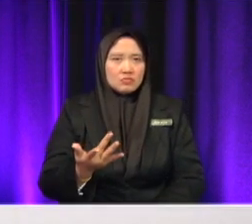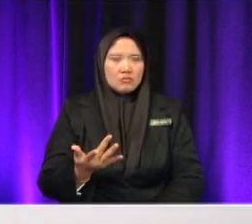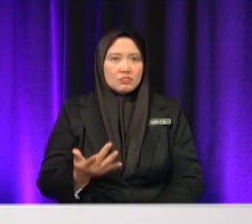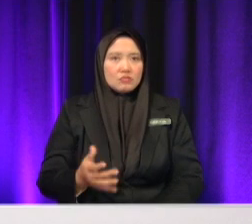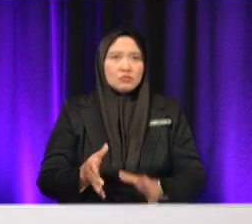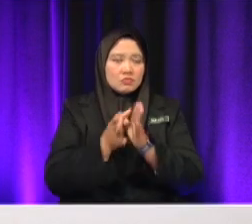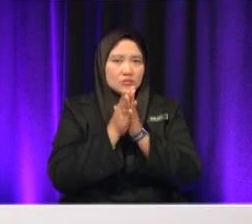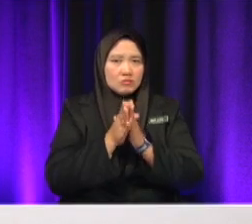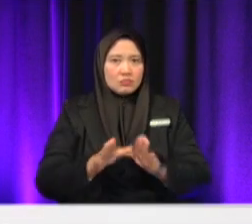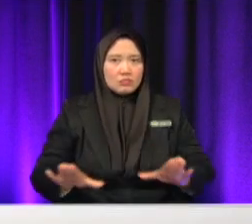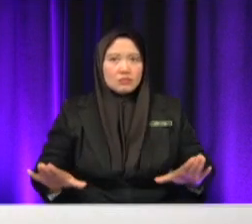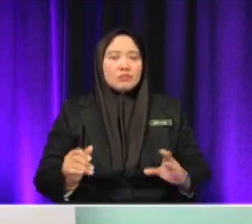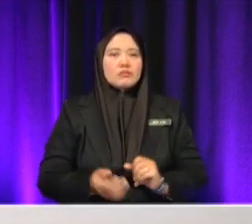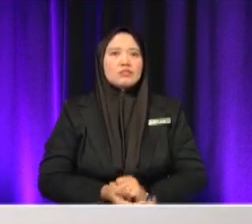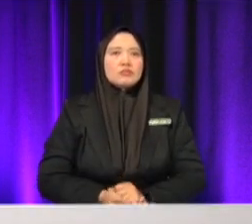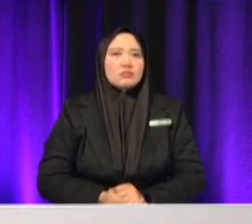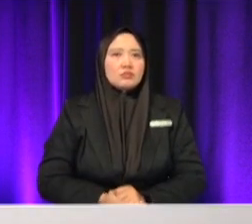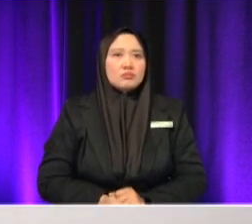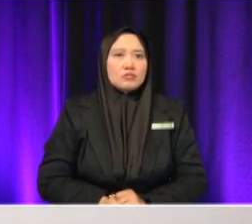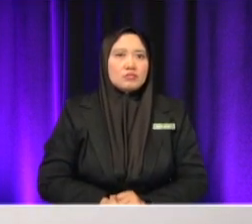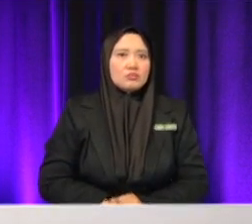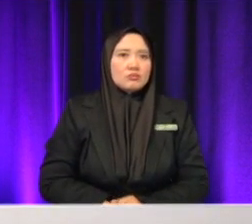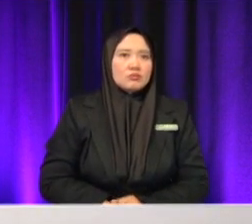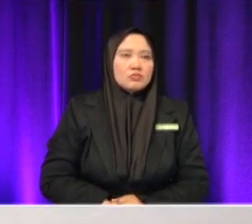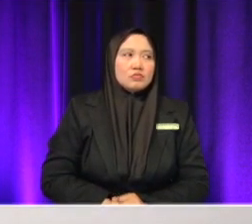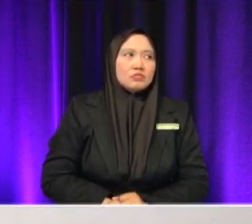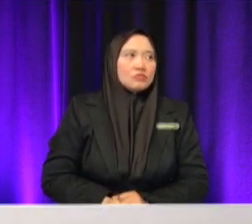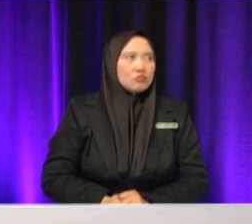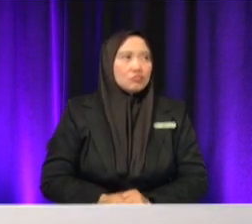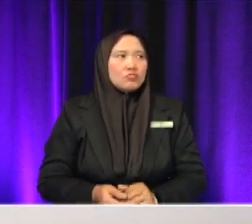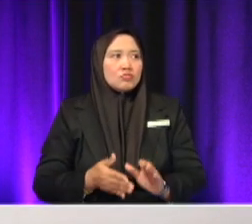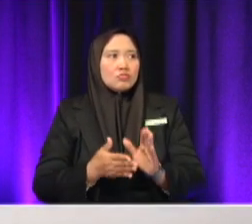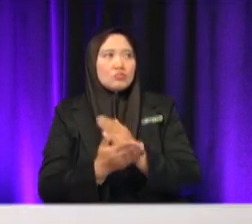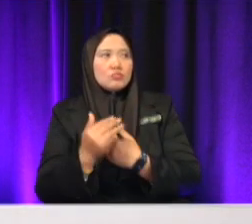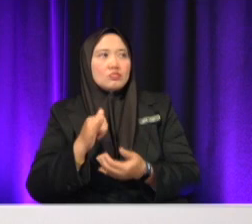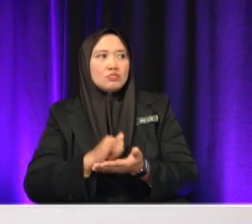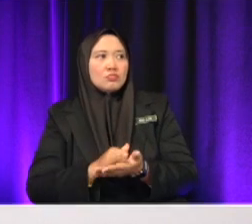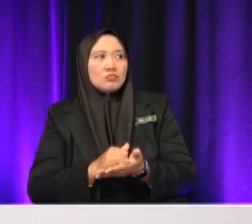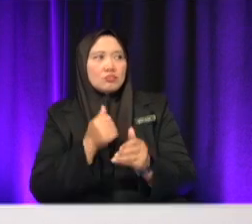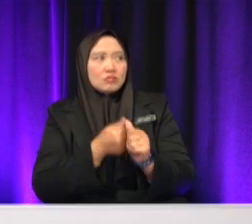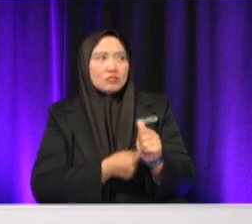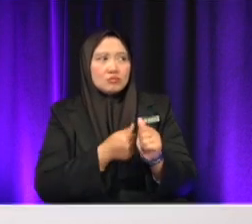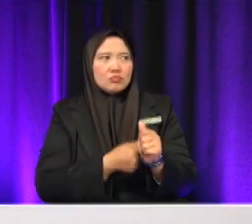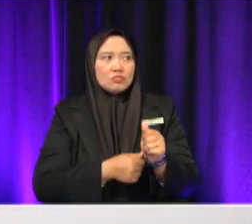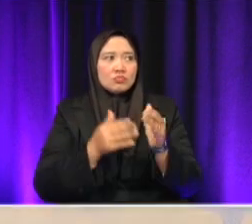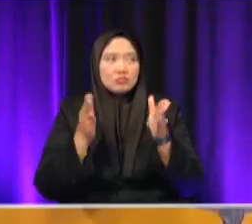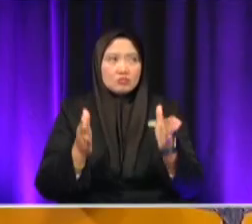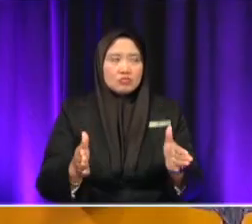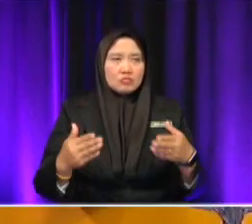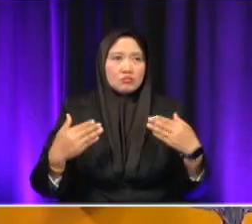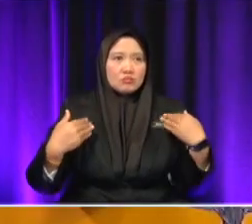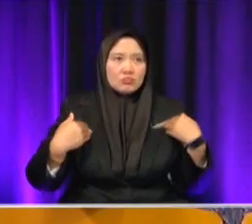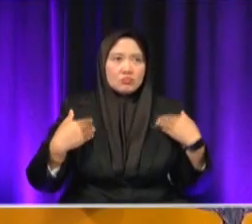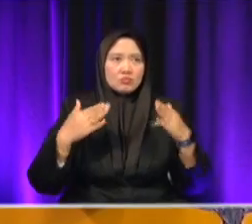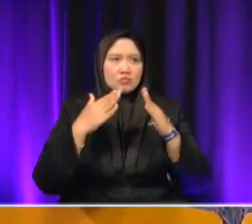empty buildings in the area to end homelessness. So everyone would have shelter and roof over their head. Teacher, quick